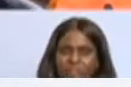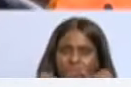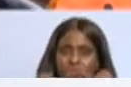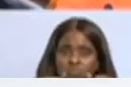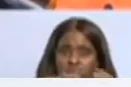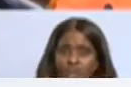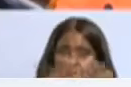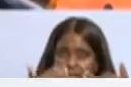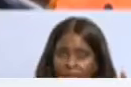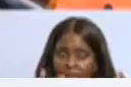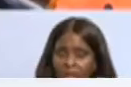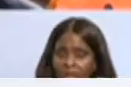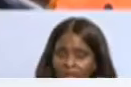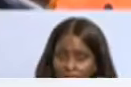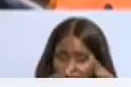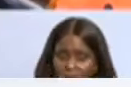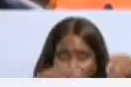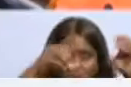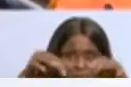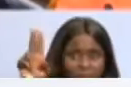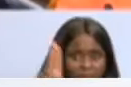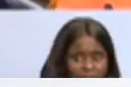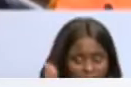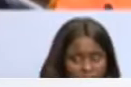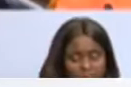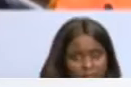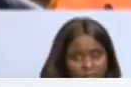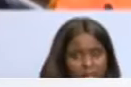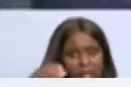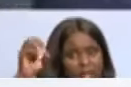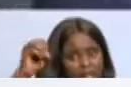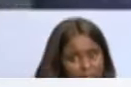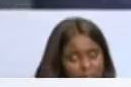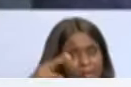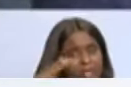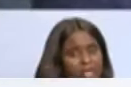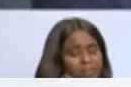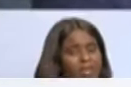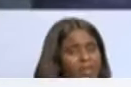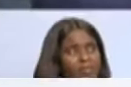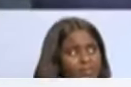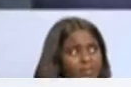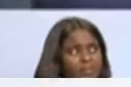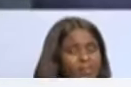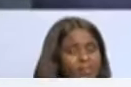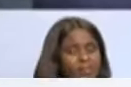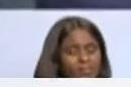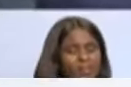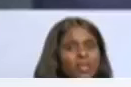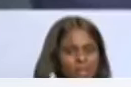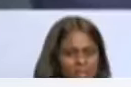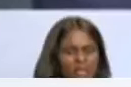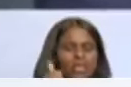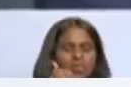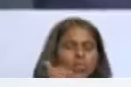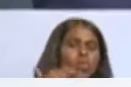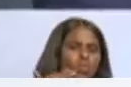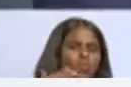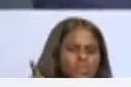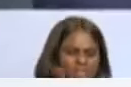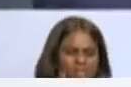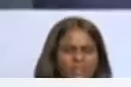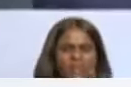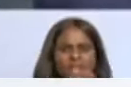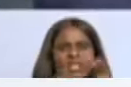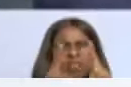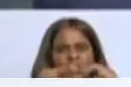of electricity using alternative energy sources, mainly solar, to homes in the villages,